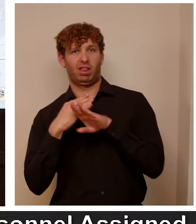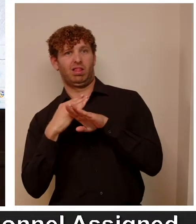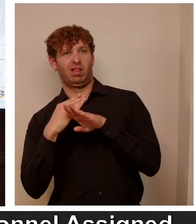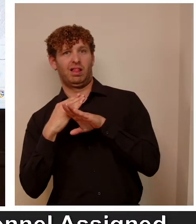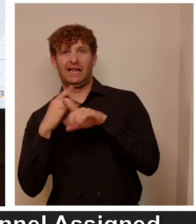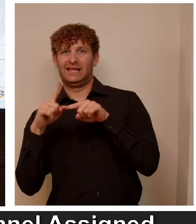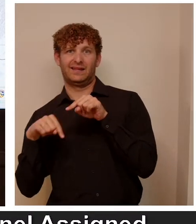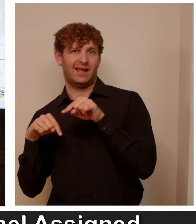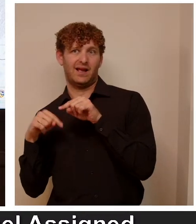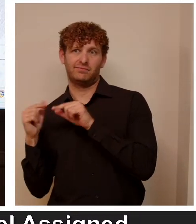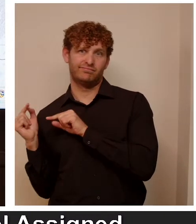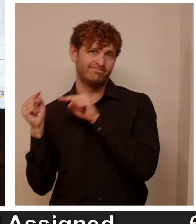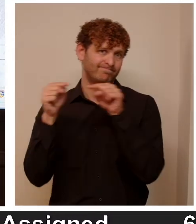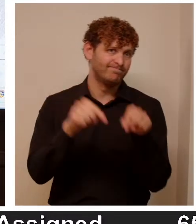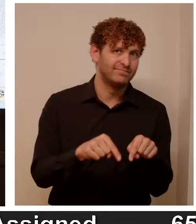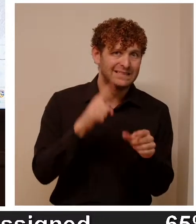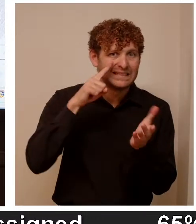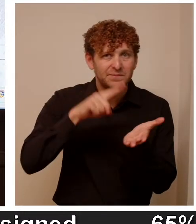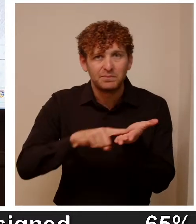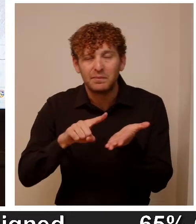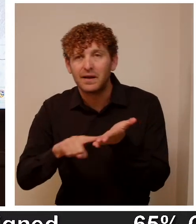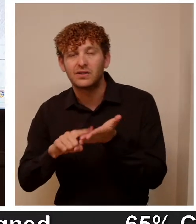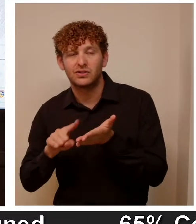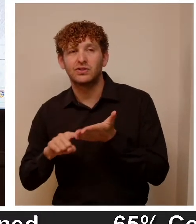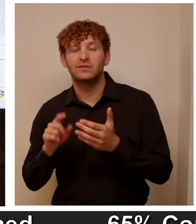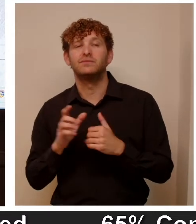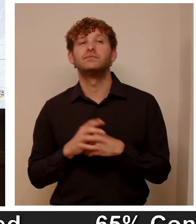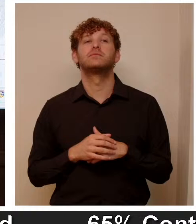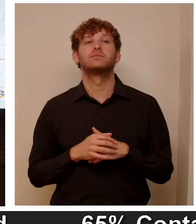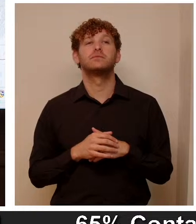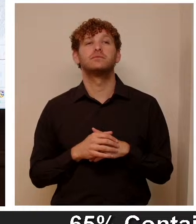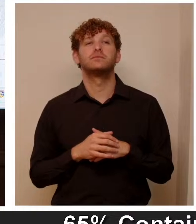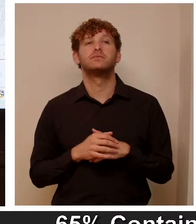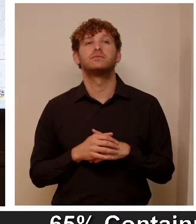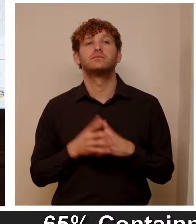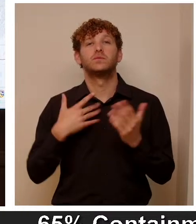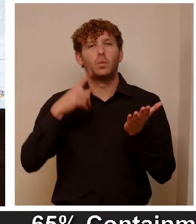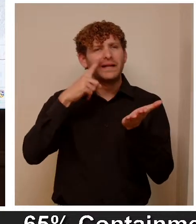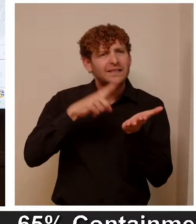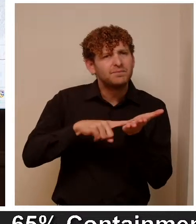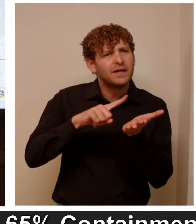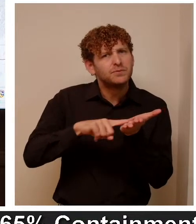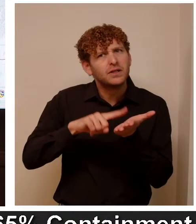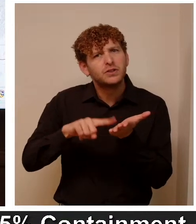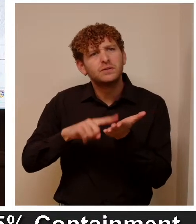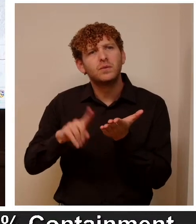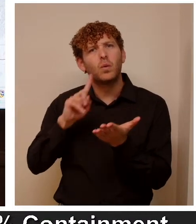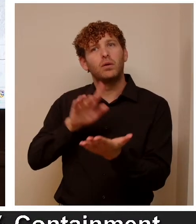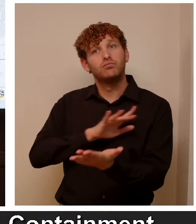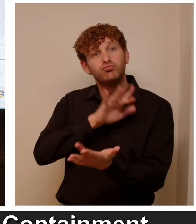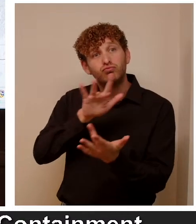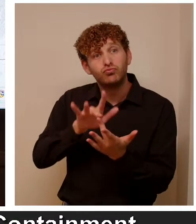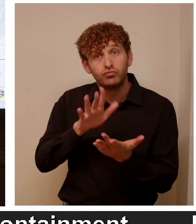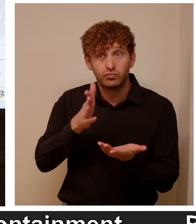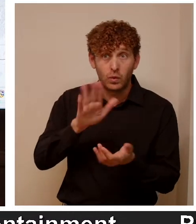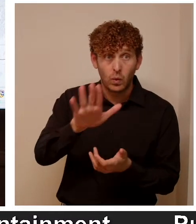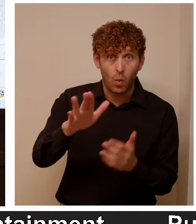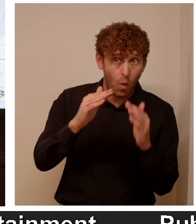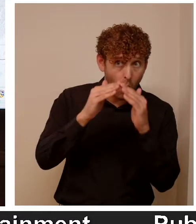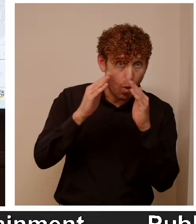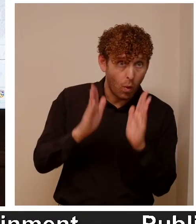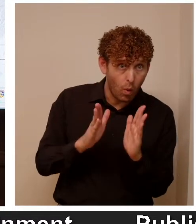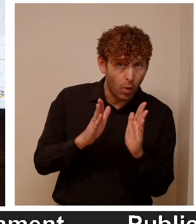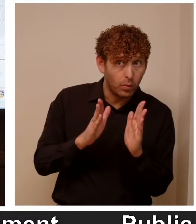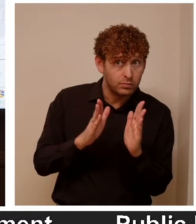areas for inspections yet. So as inspectors start reaching out to you, if your home is still in a